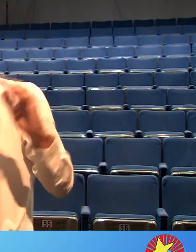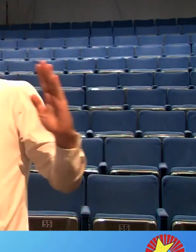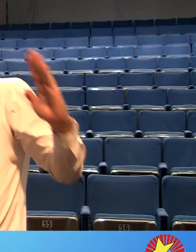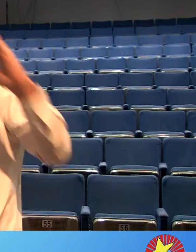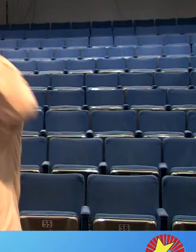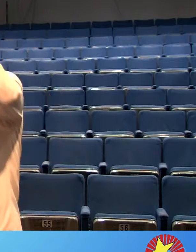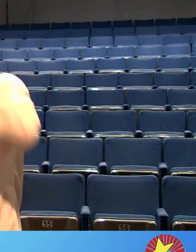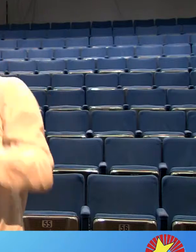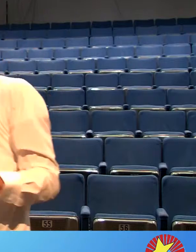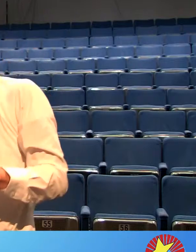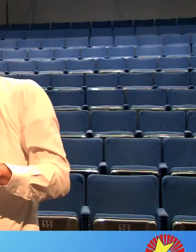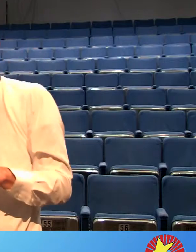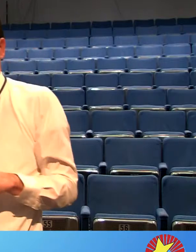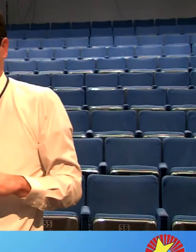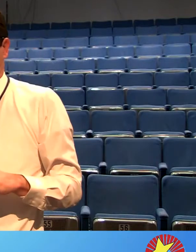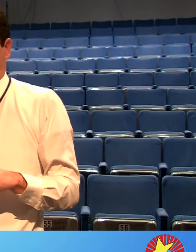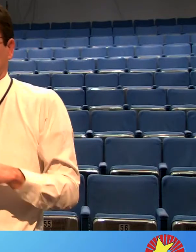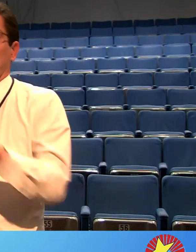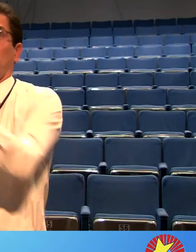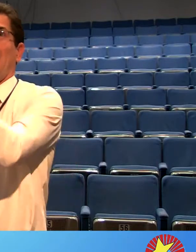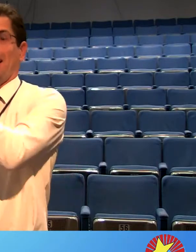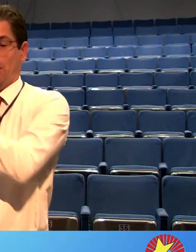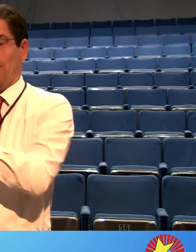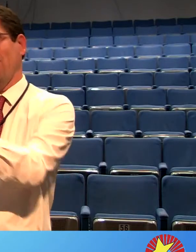48.6% growth, excuse me.